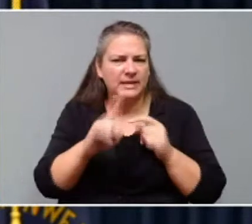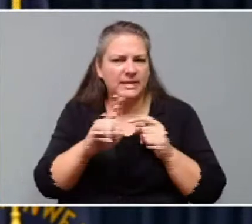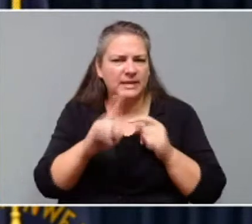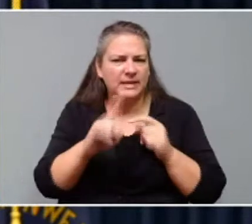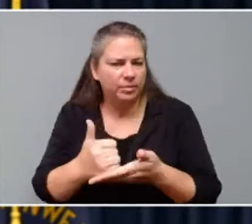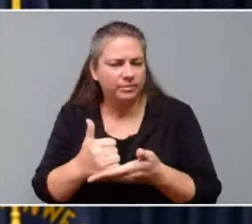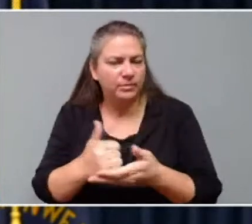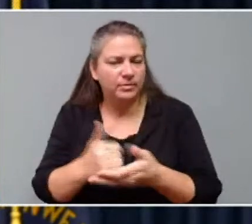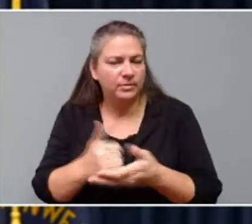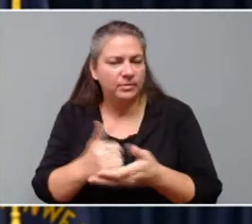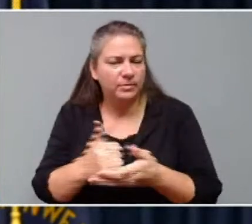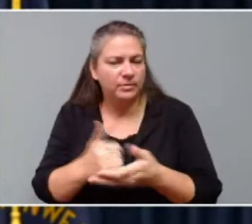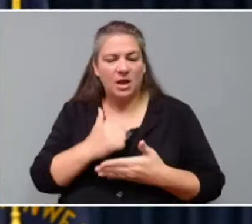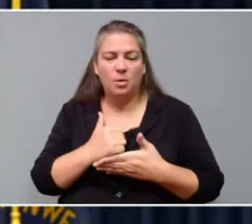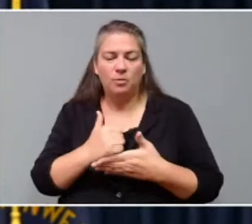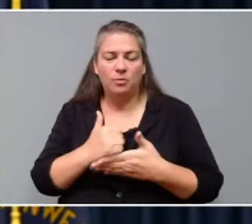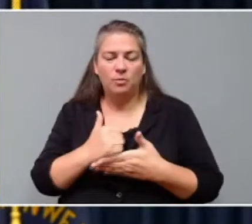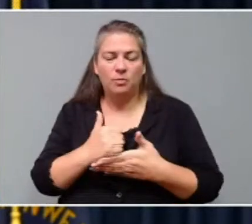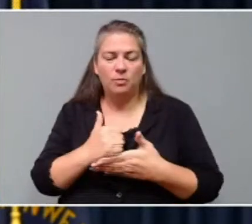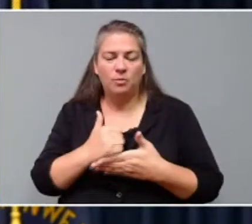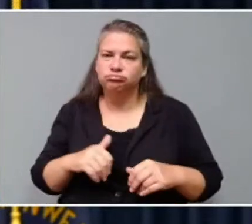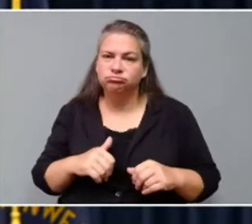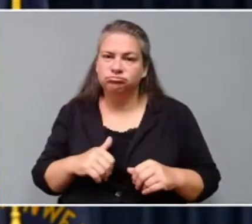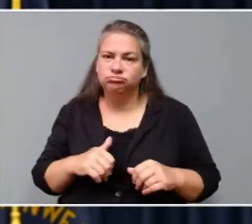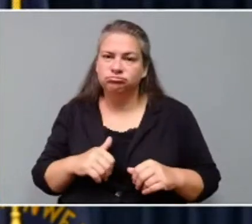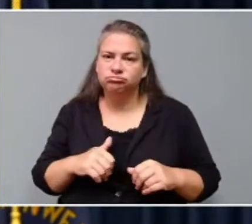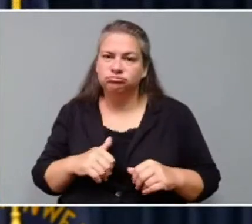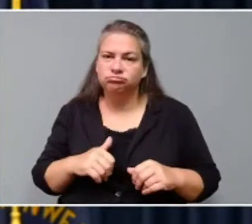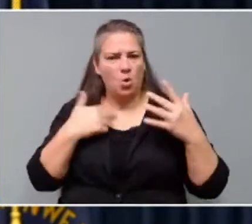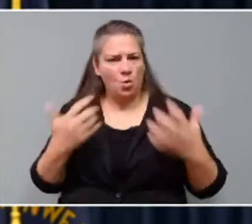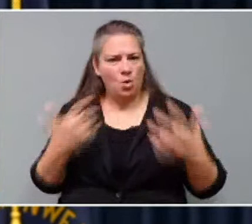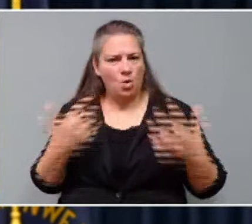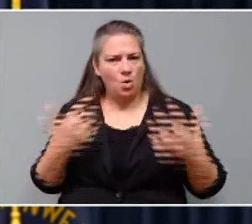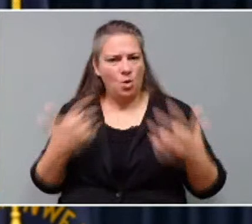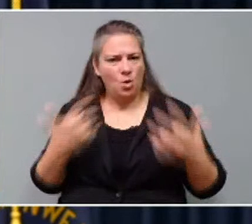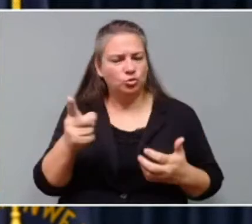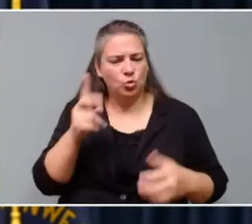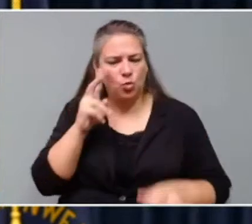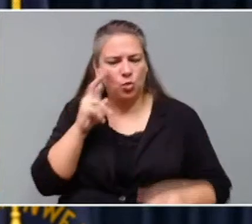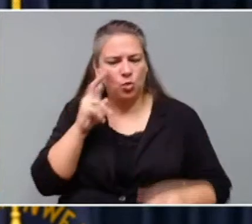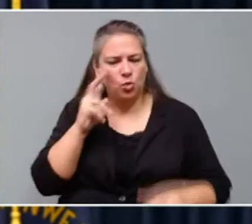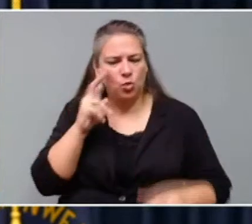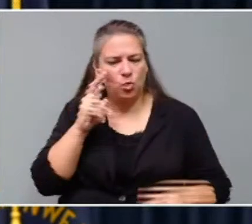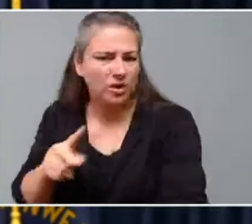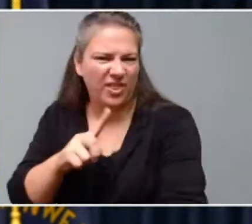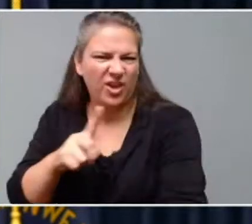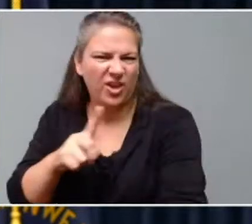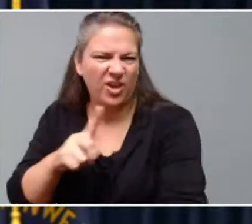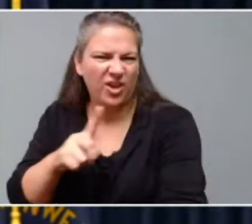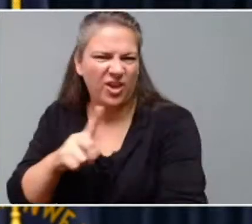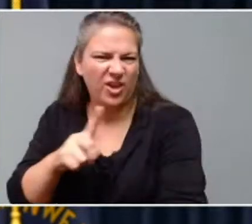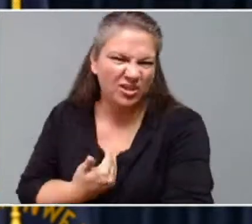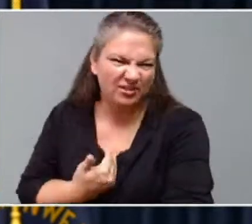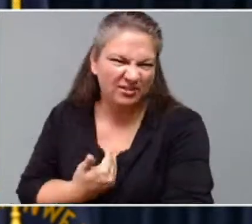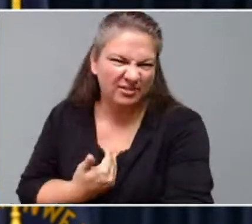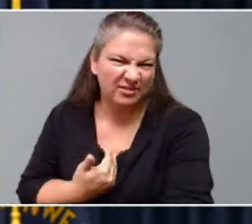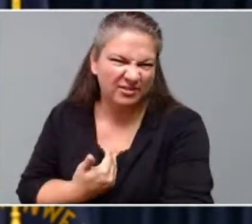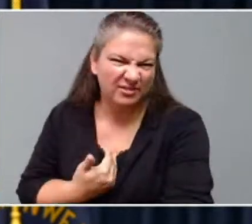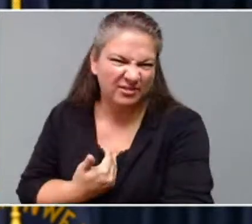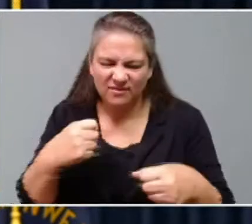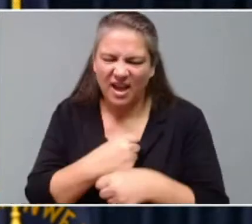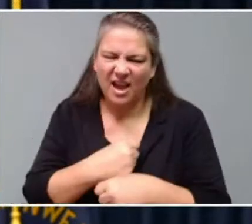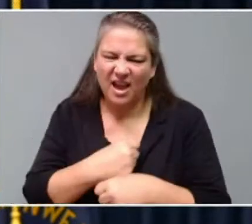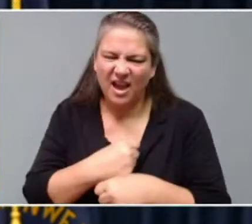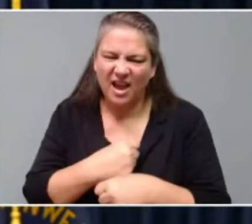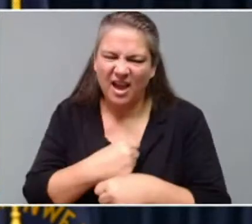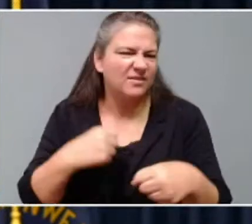is helpful, but I want you to also watch them. They are tired. They are continuing to fight this war, and